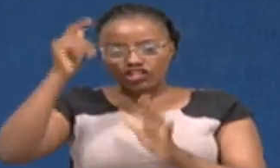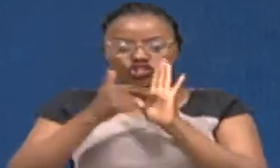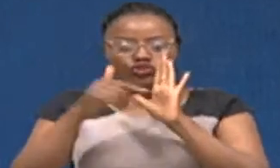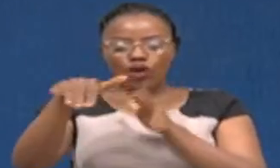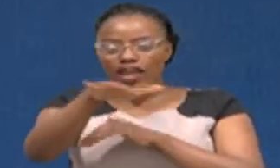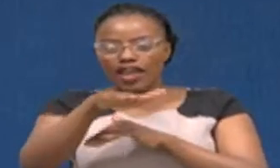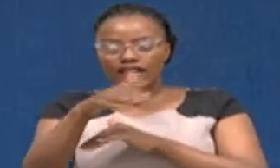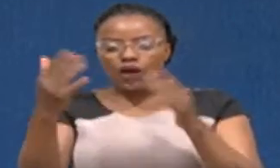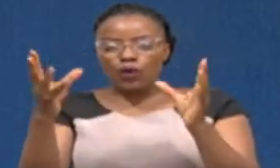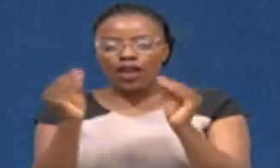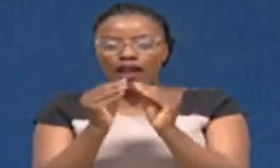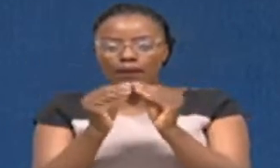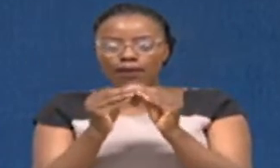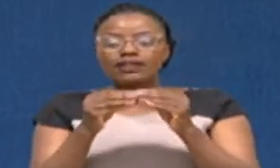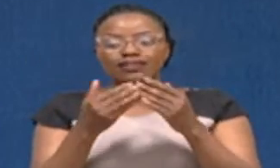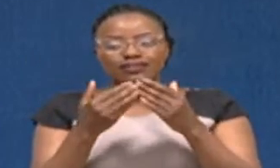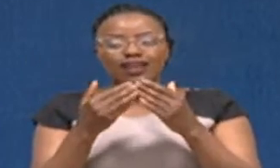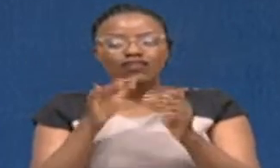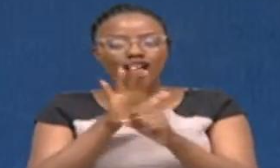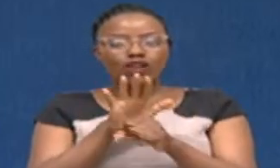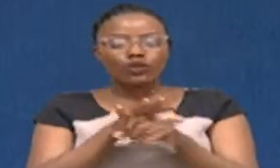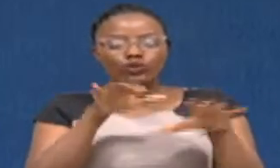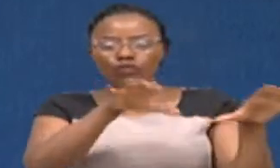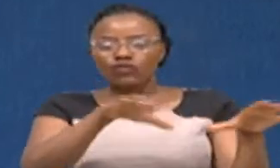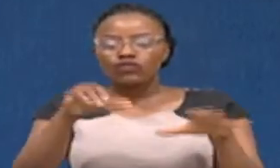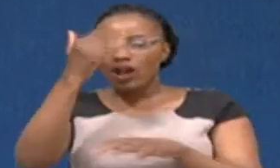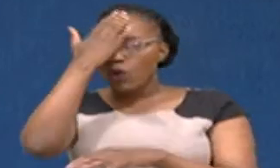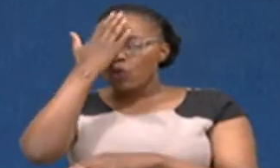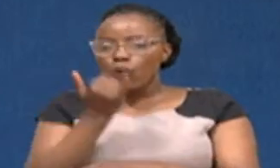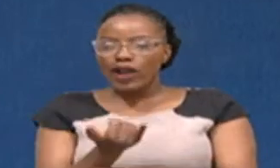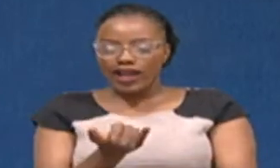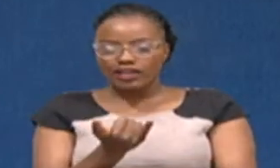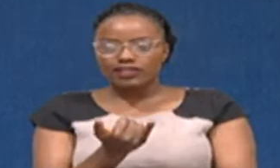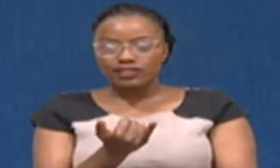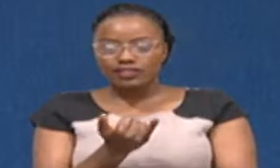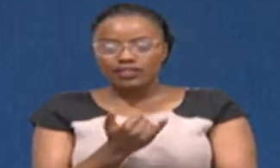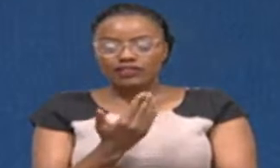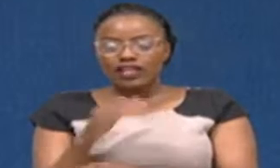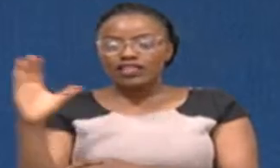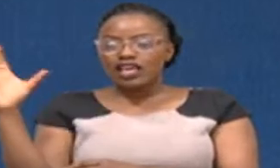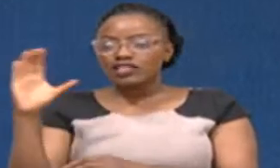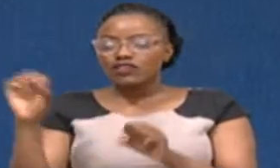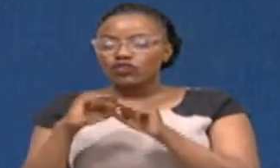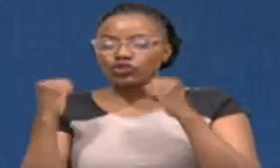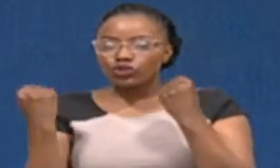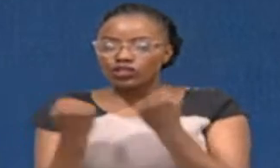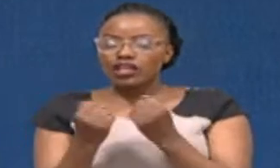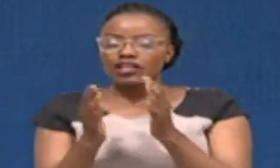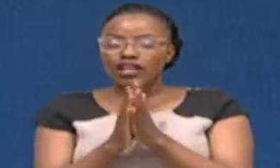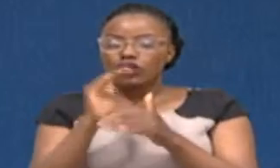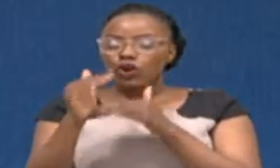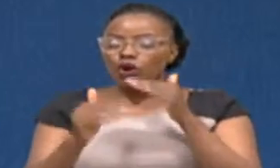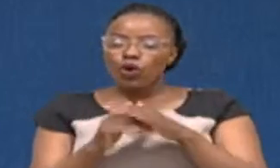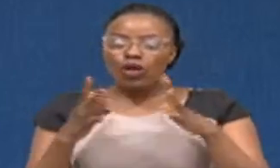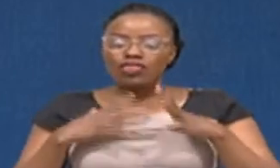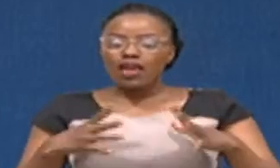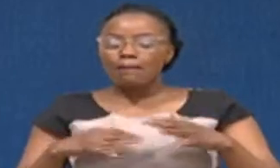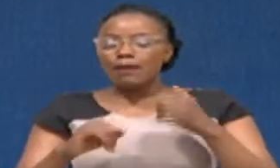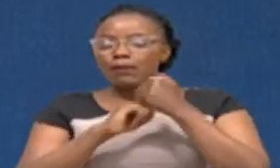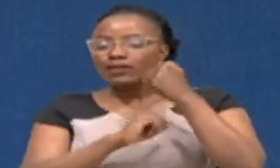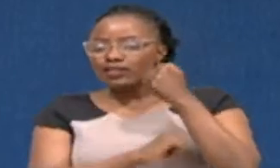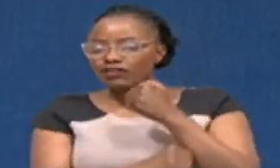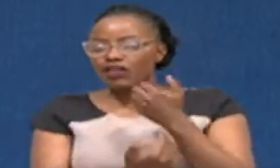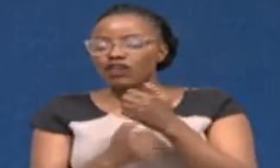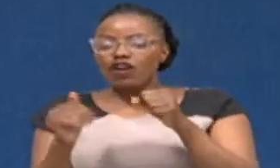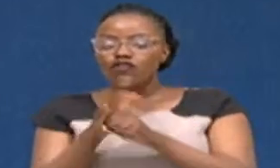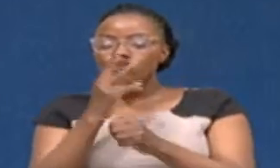that's where we met real suffering, because it took the civil society and all the well-wishers a